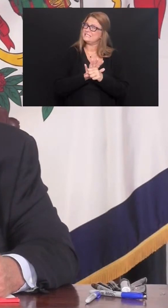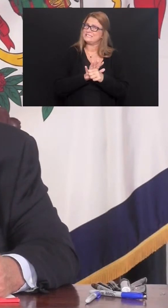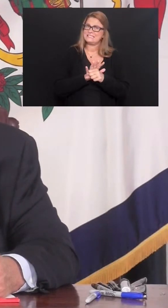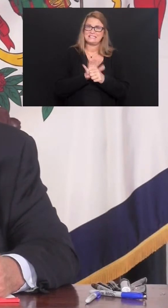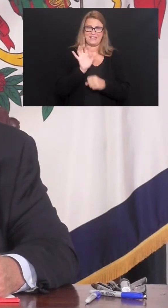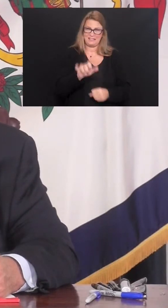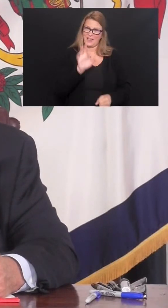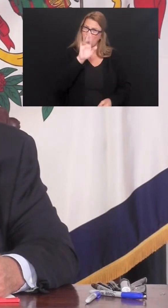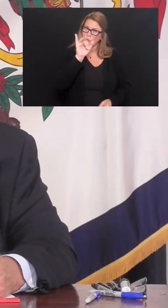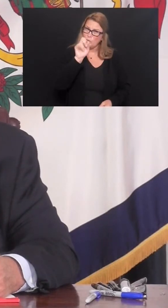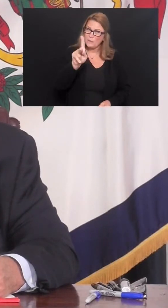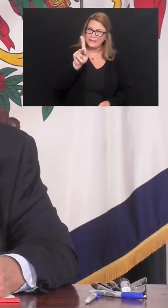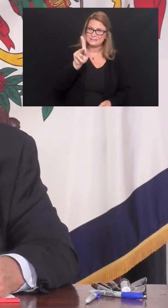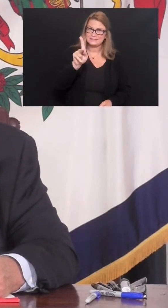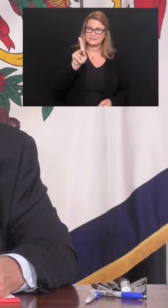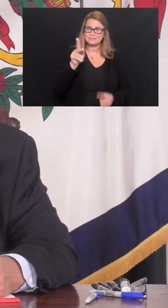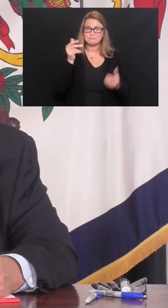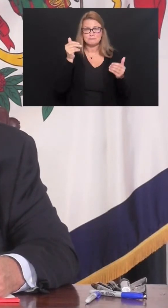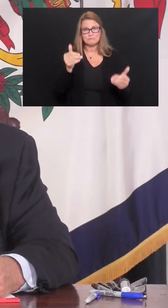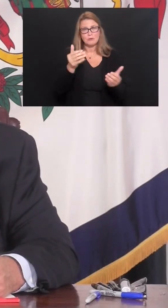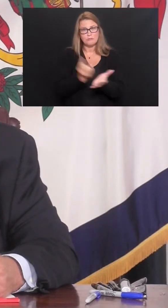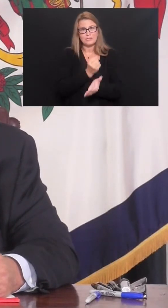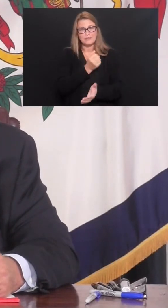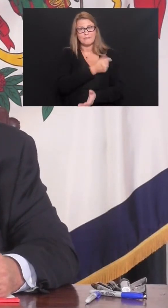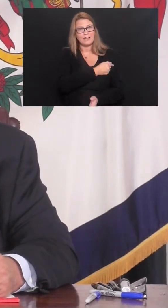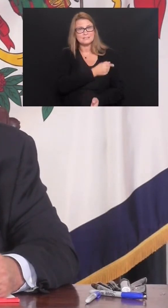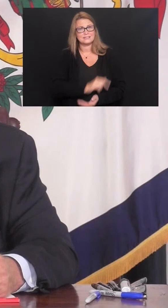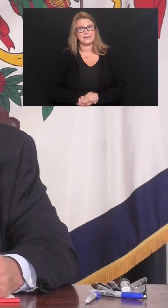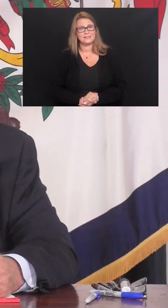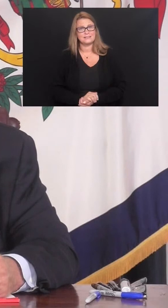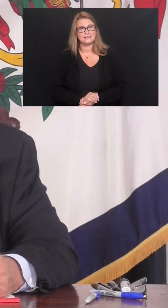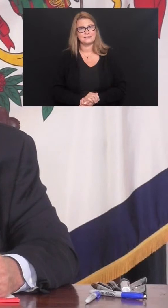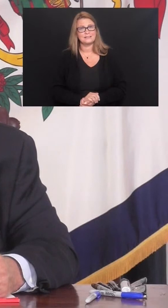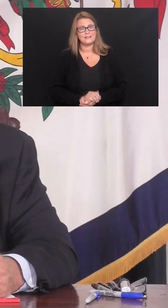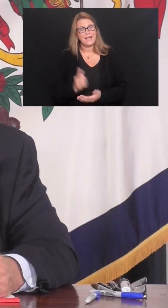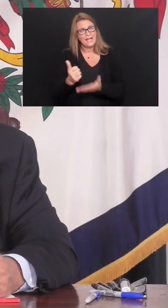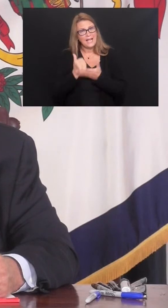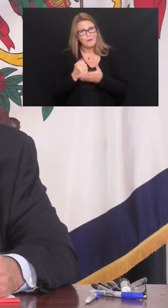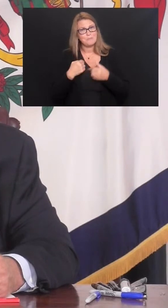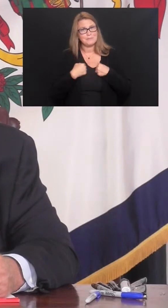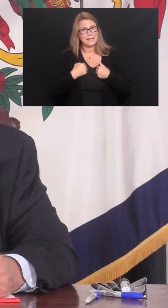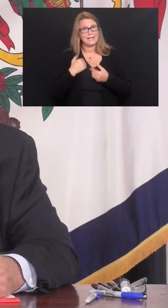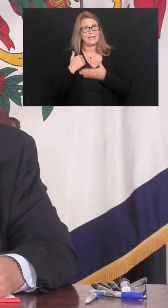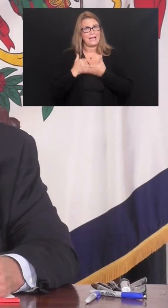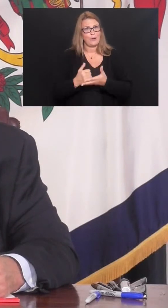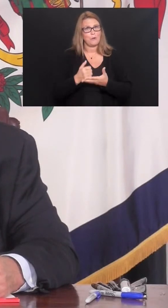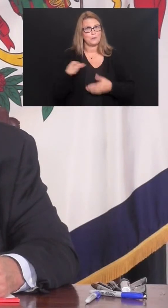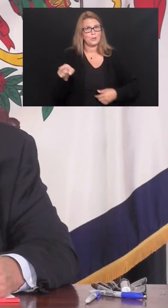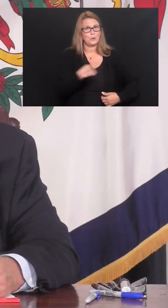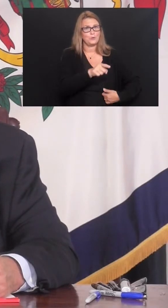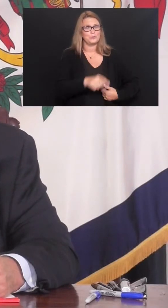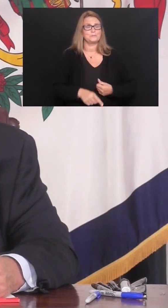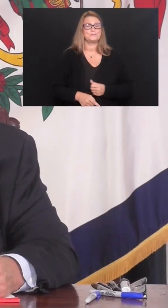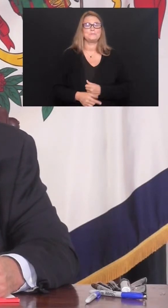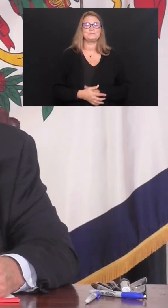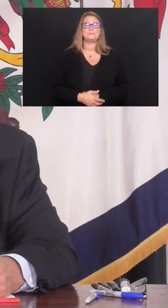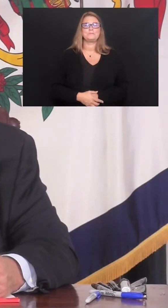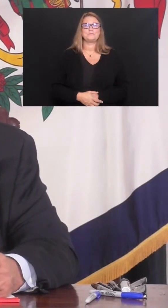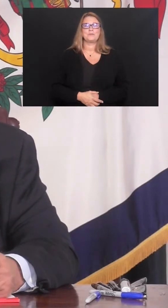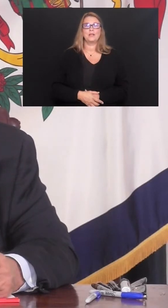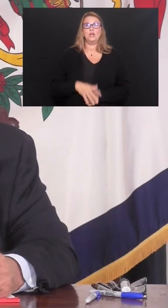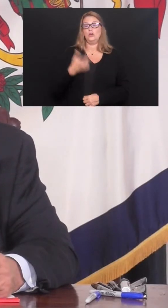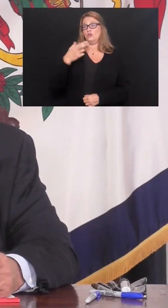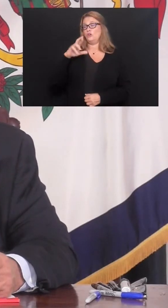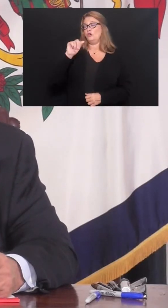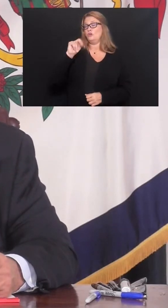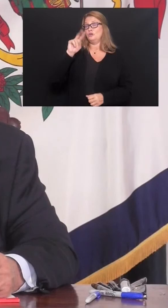can you take a chance? Get them vaccinated. Help us to get them vaccinated. Remember, our grand